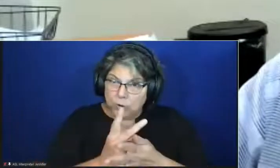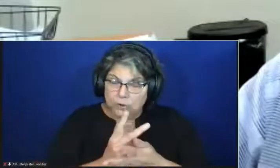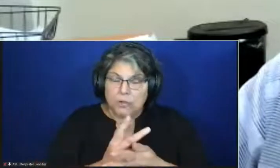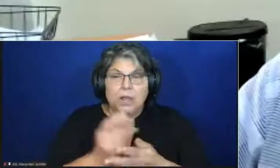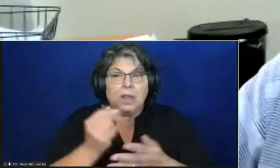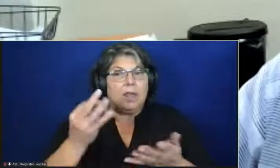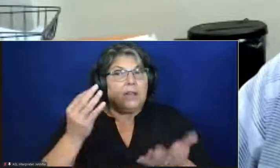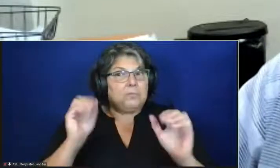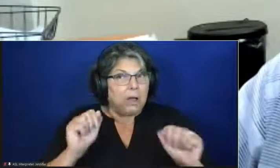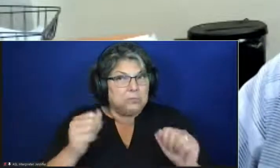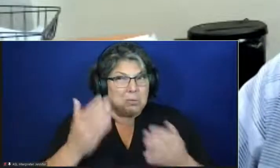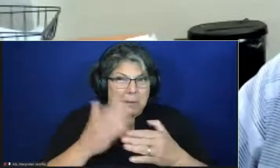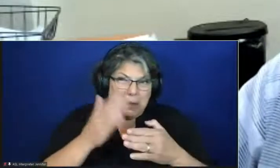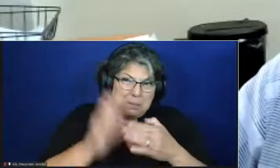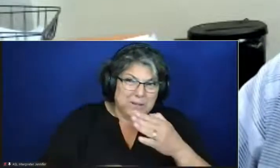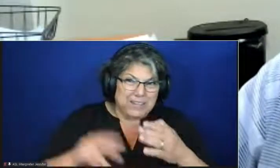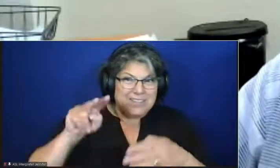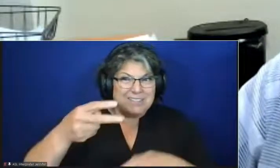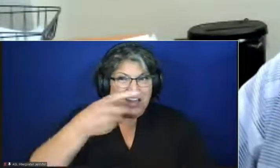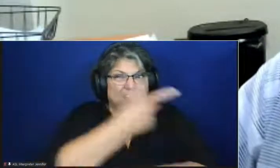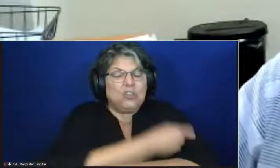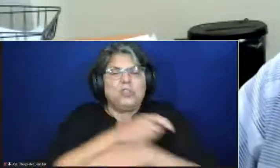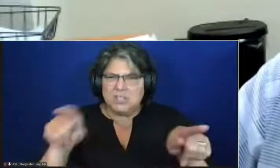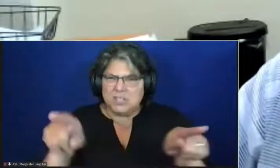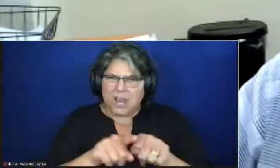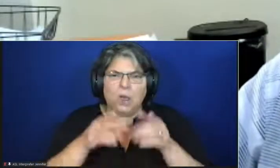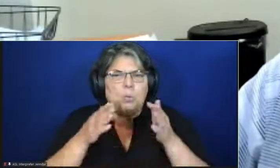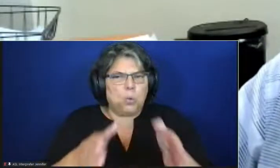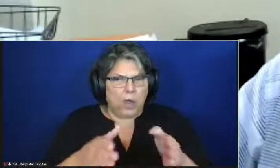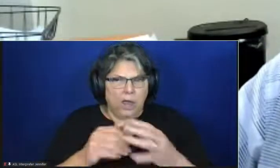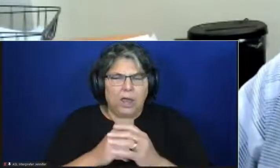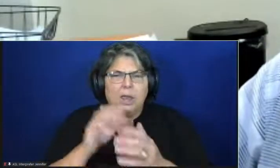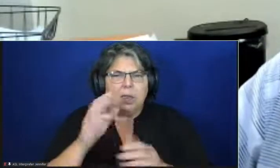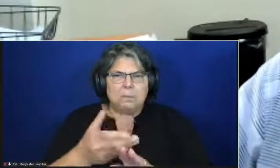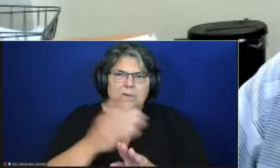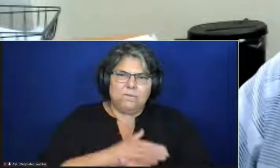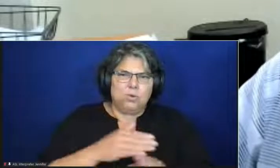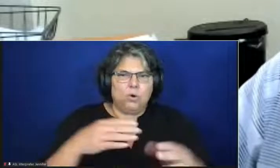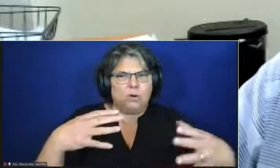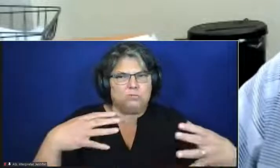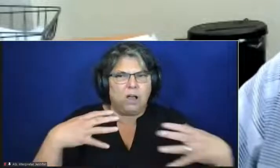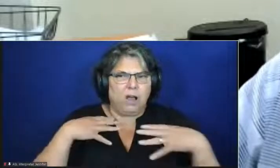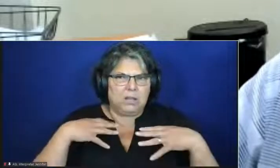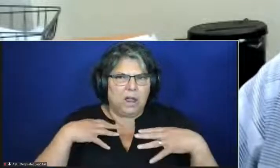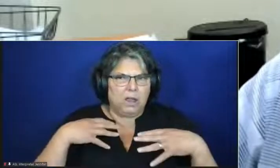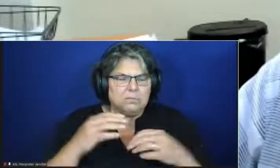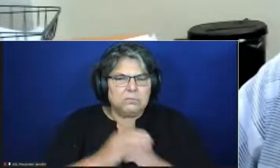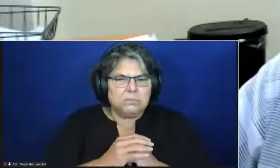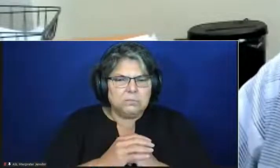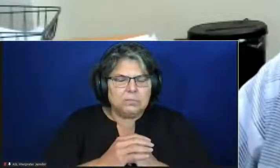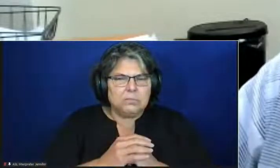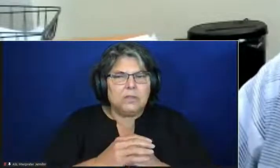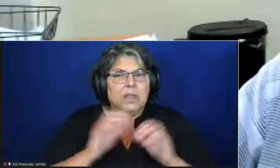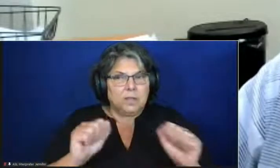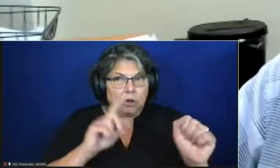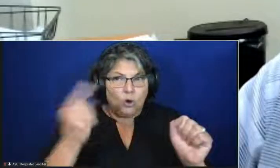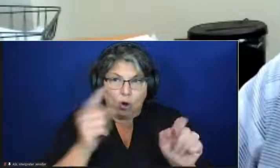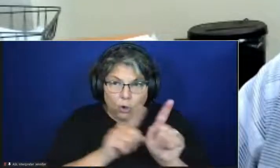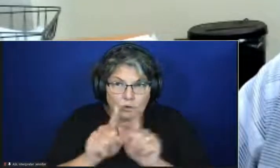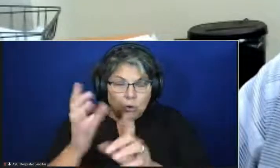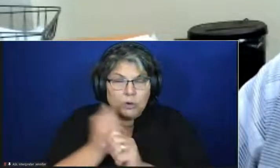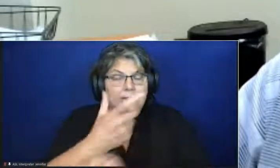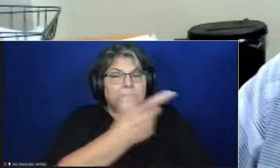complete the second doses in these kind of clinics by the winter holiday. Vaccines will also be available from